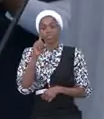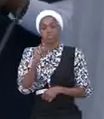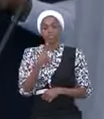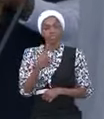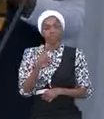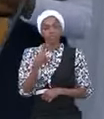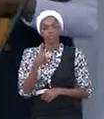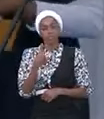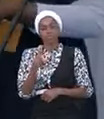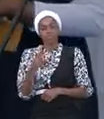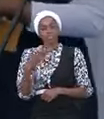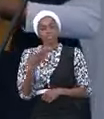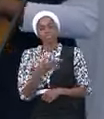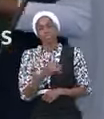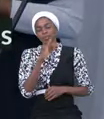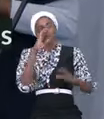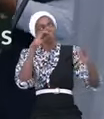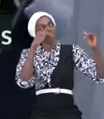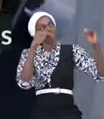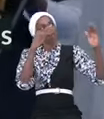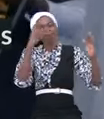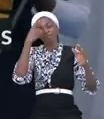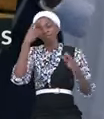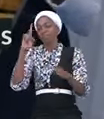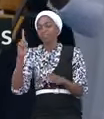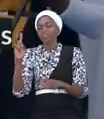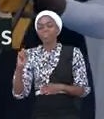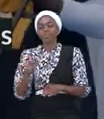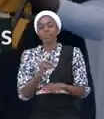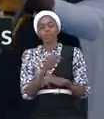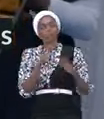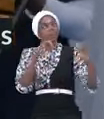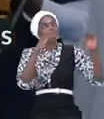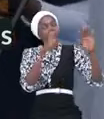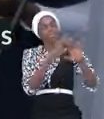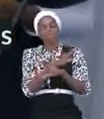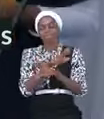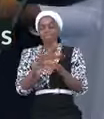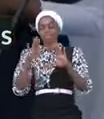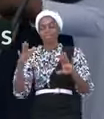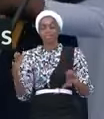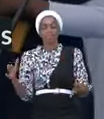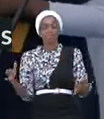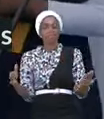sing along? Say, there is hope for the hopeless.